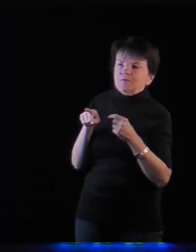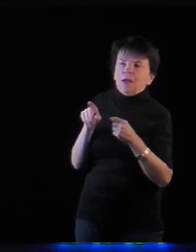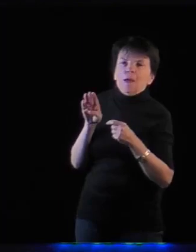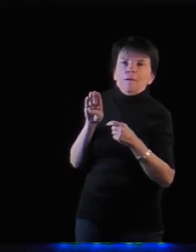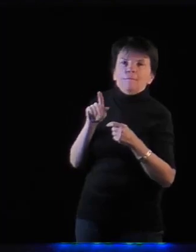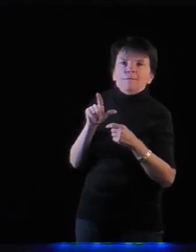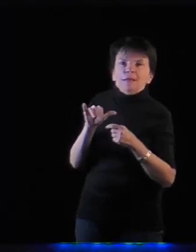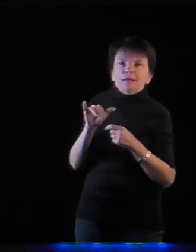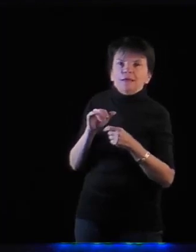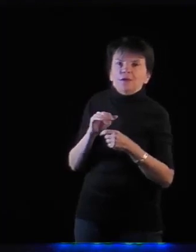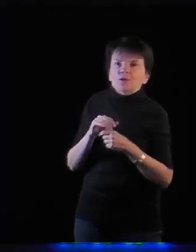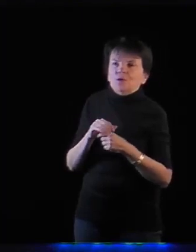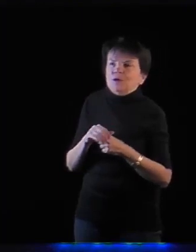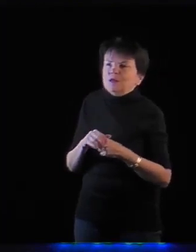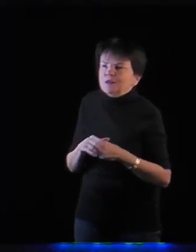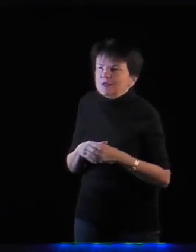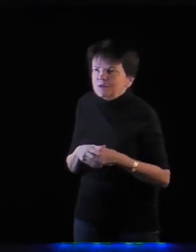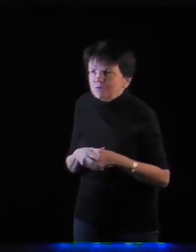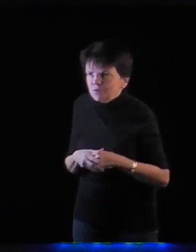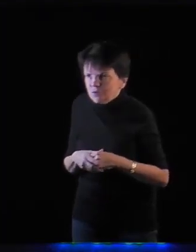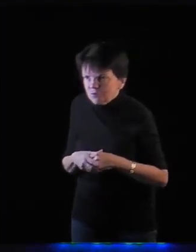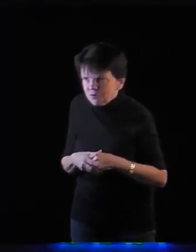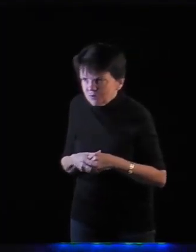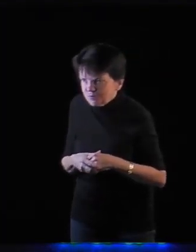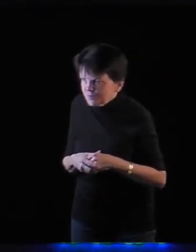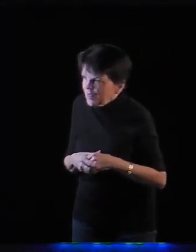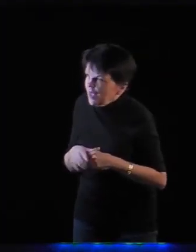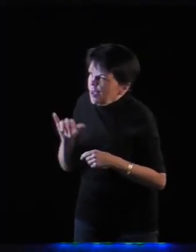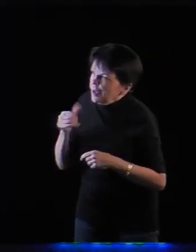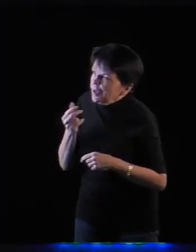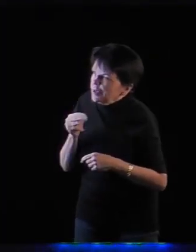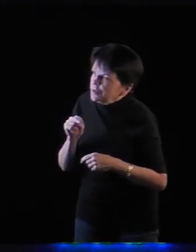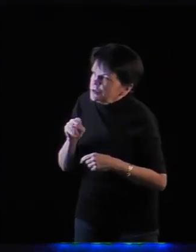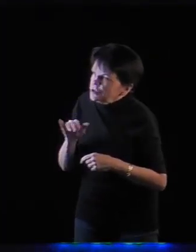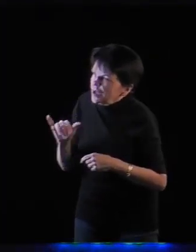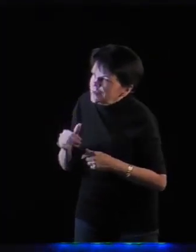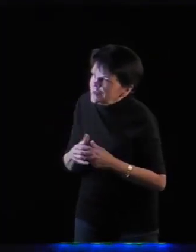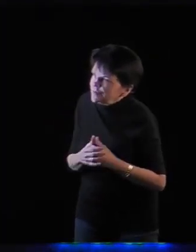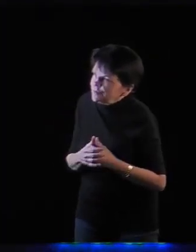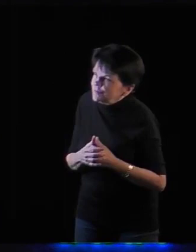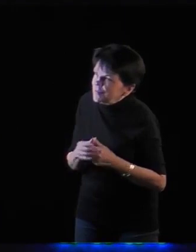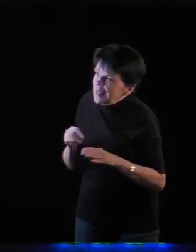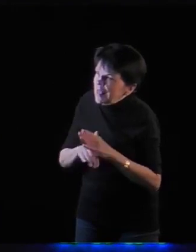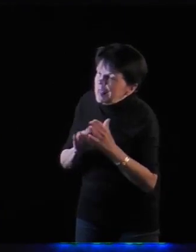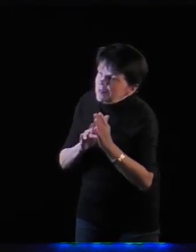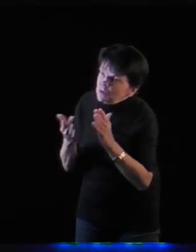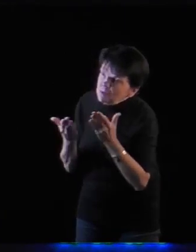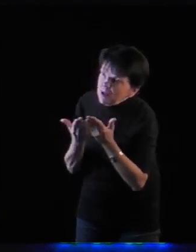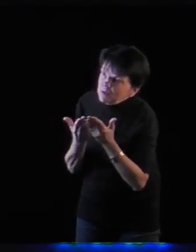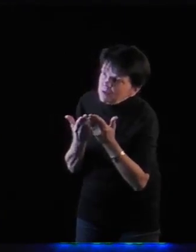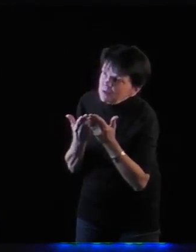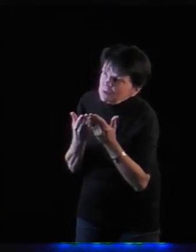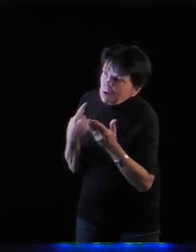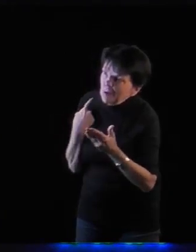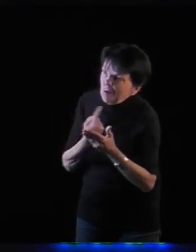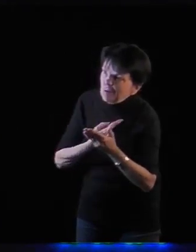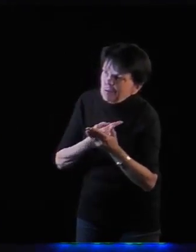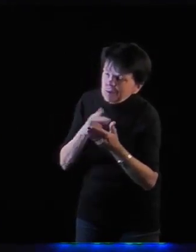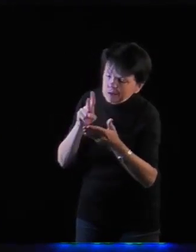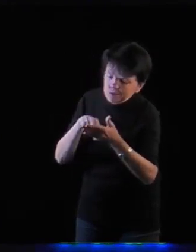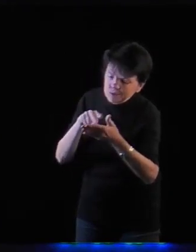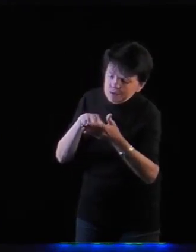forward in a seat and said, Johnny, in the Bible, we read that